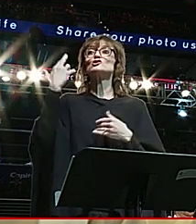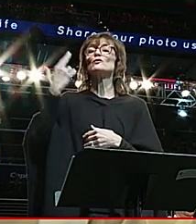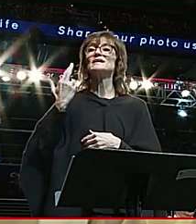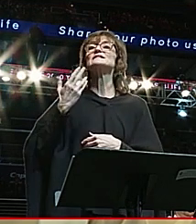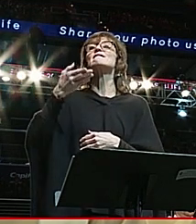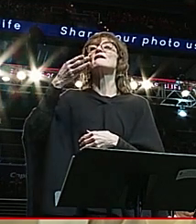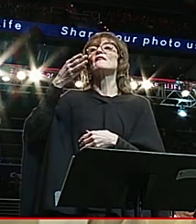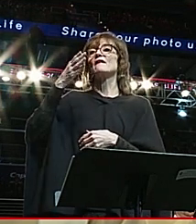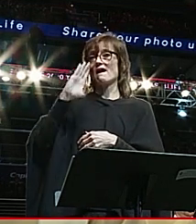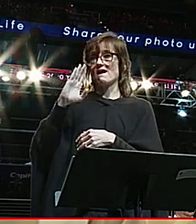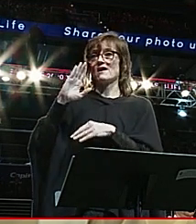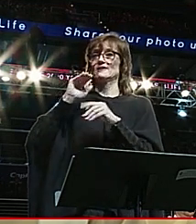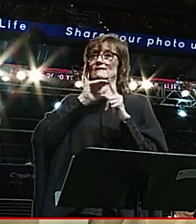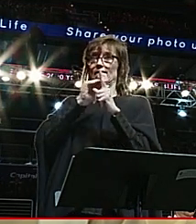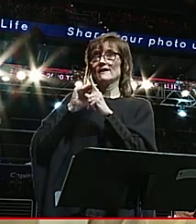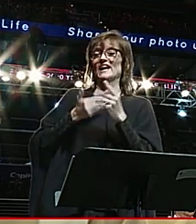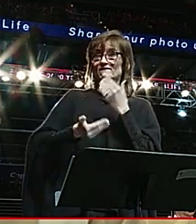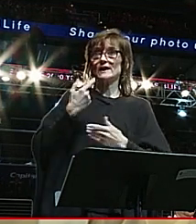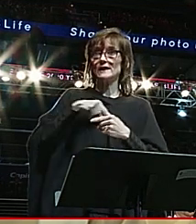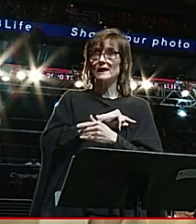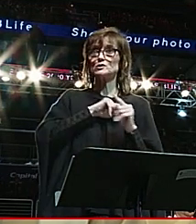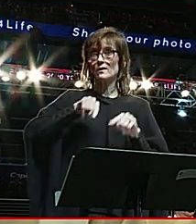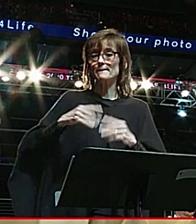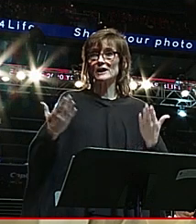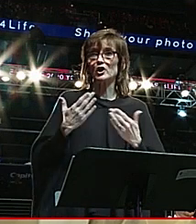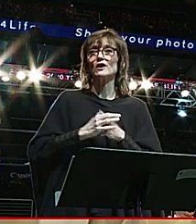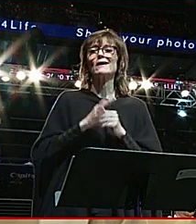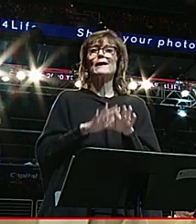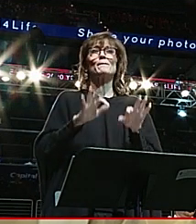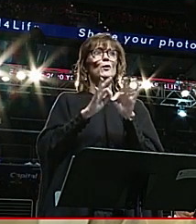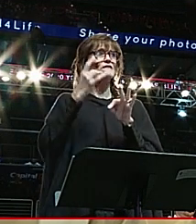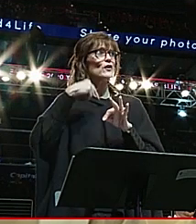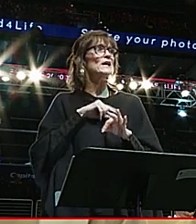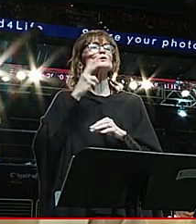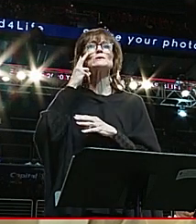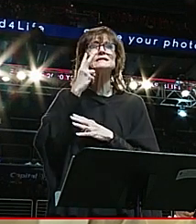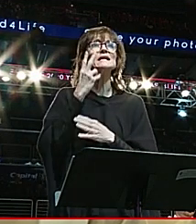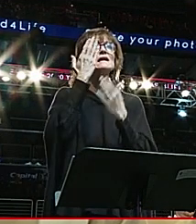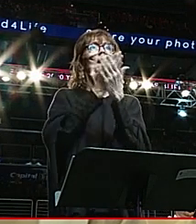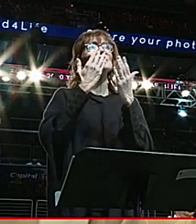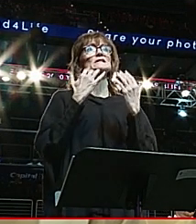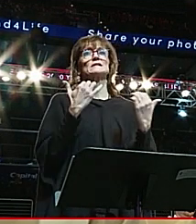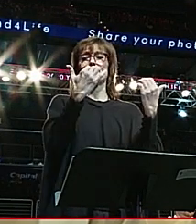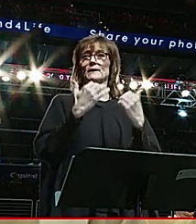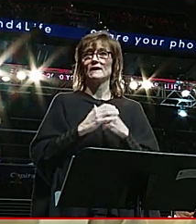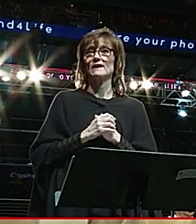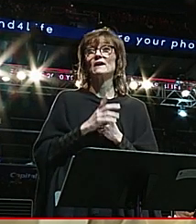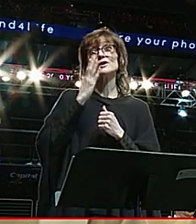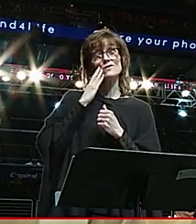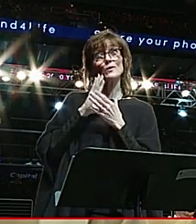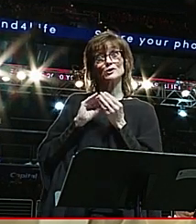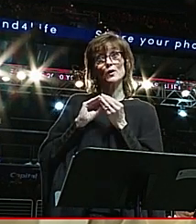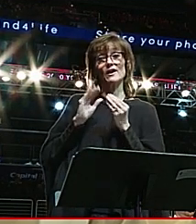arena. It's important for us to see this assembly. You know, there is a story in the Bible which